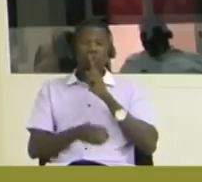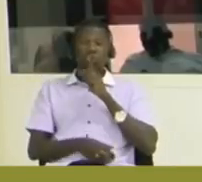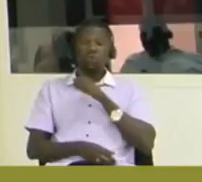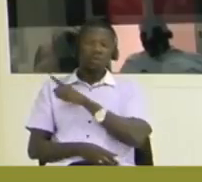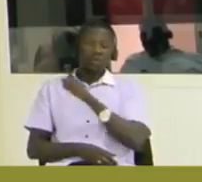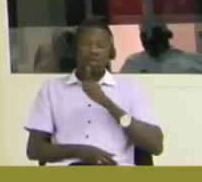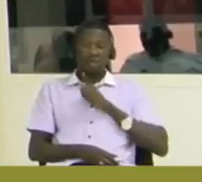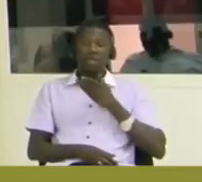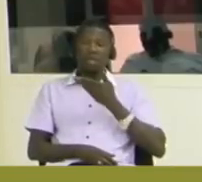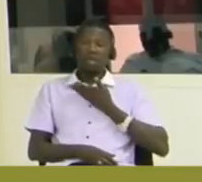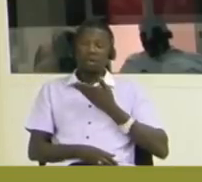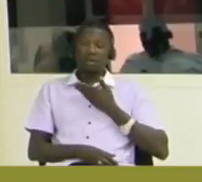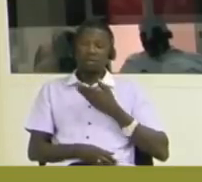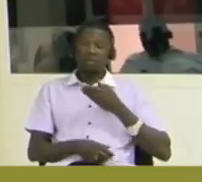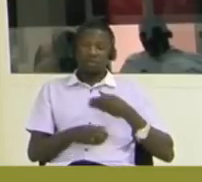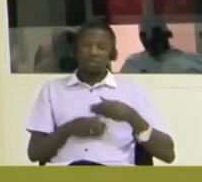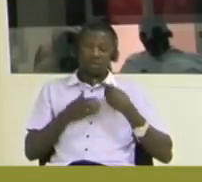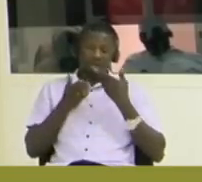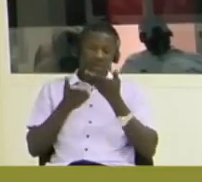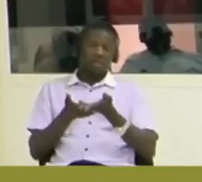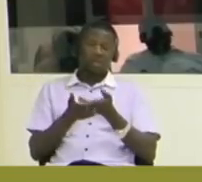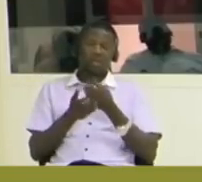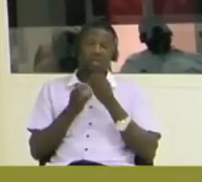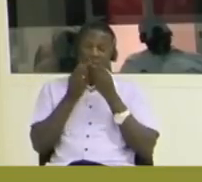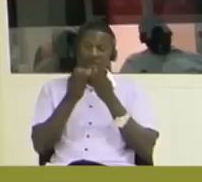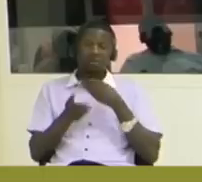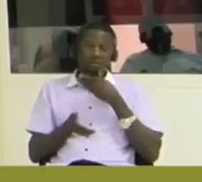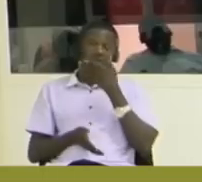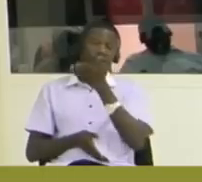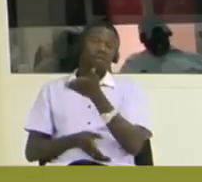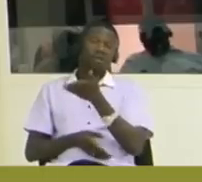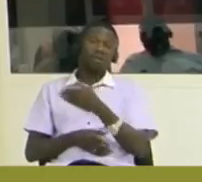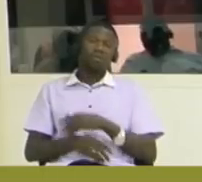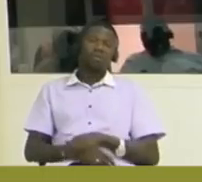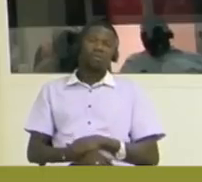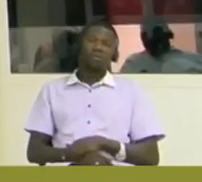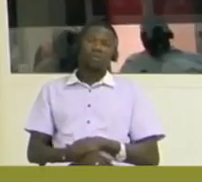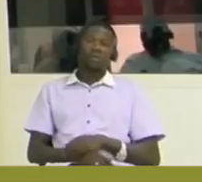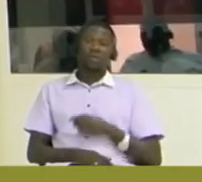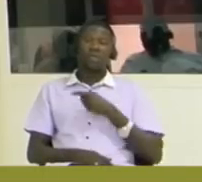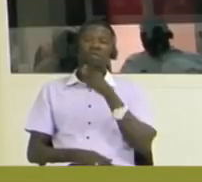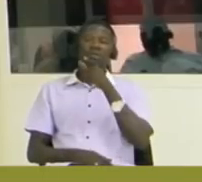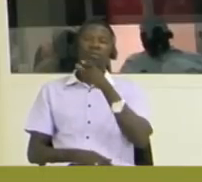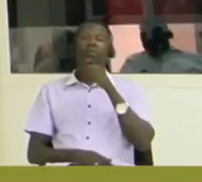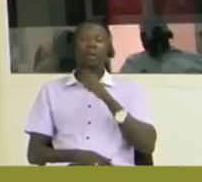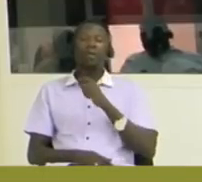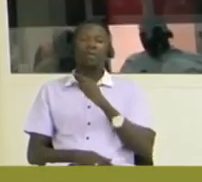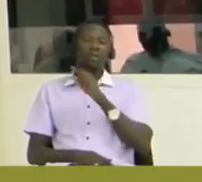had established was there. And this was Tumbul Tamba.